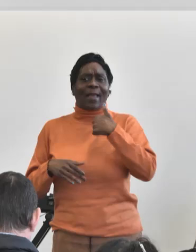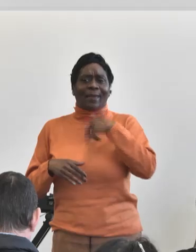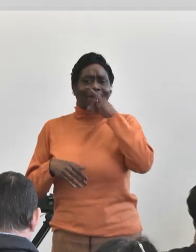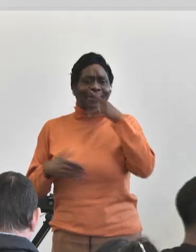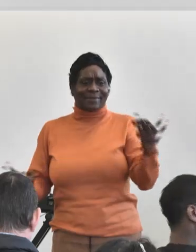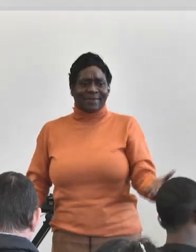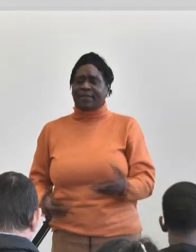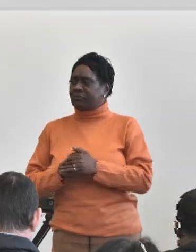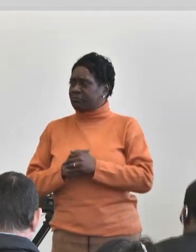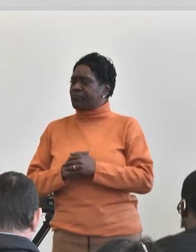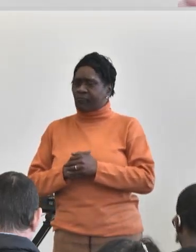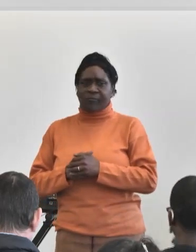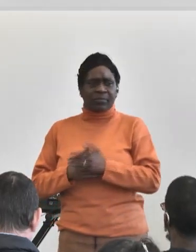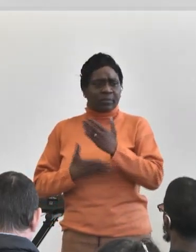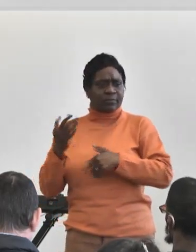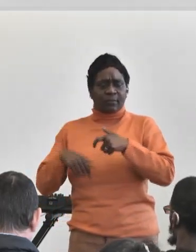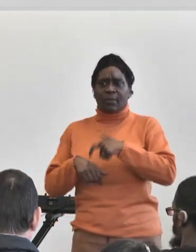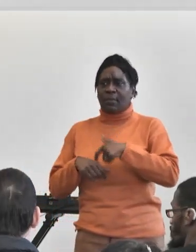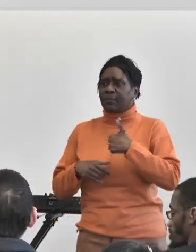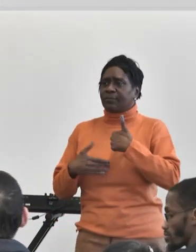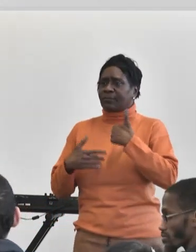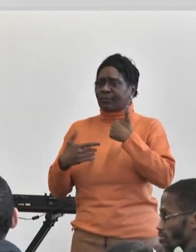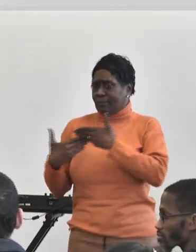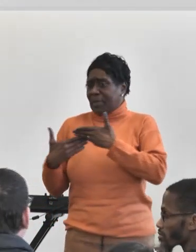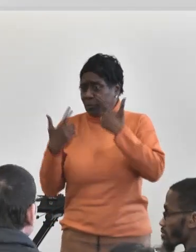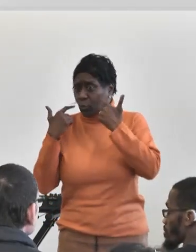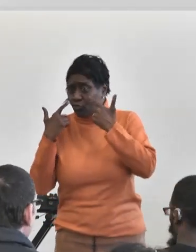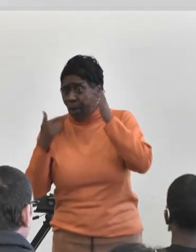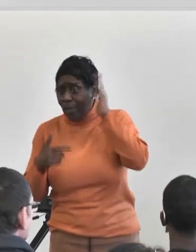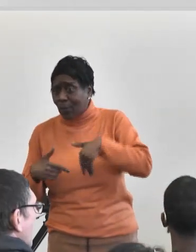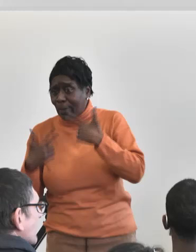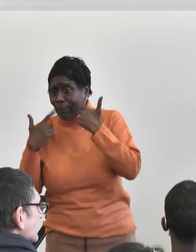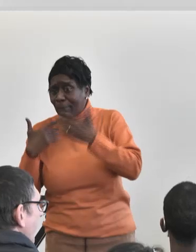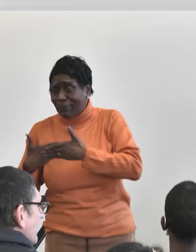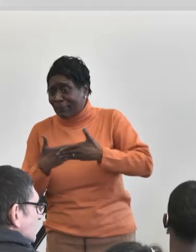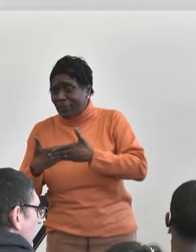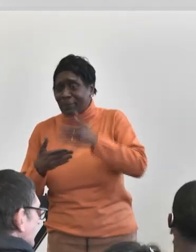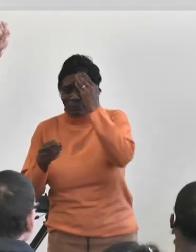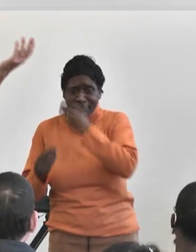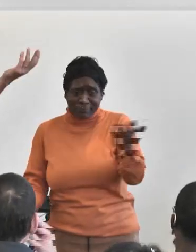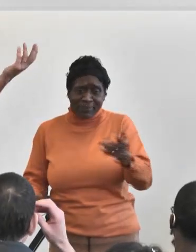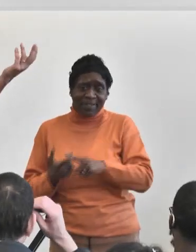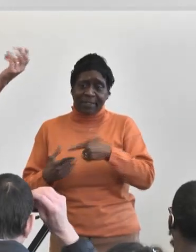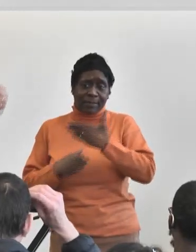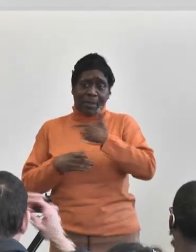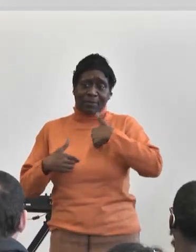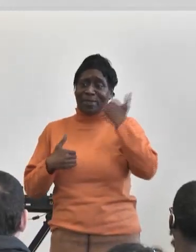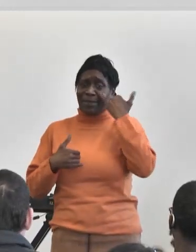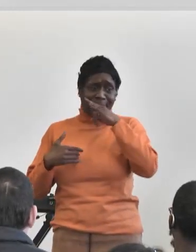that means sometimes babies will cry a little bit. I just want you to know that does not bother me.